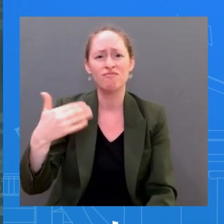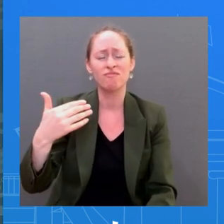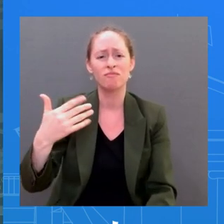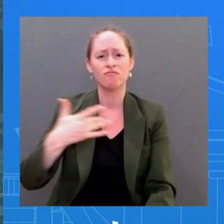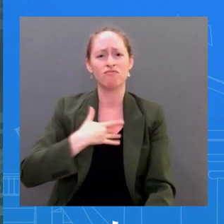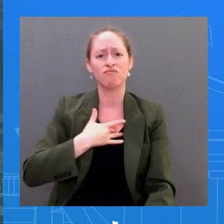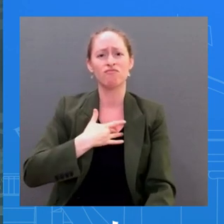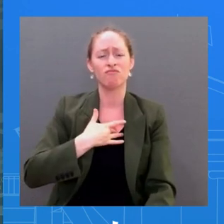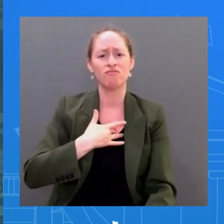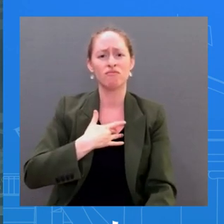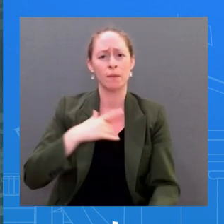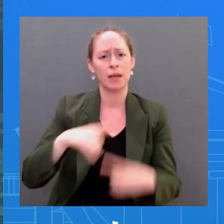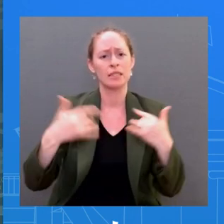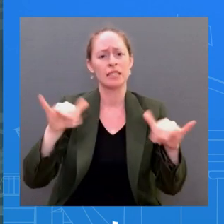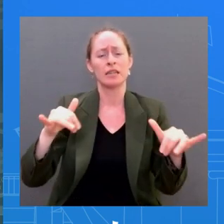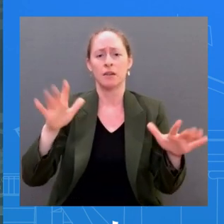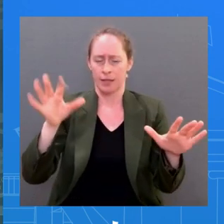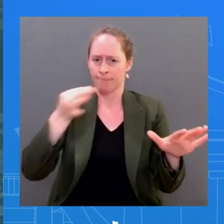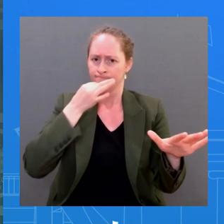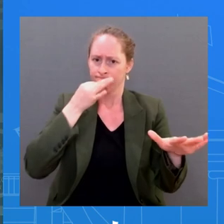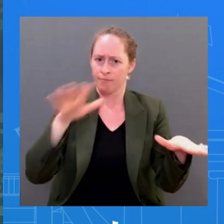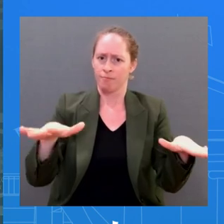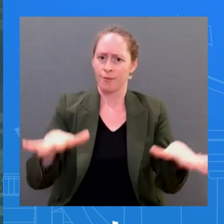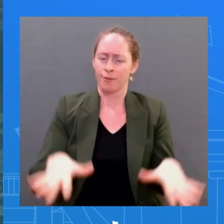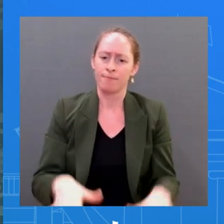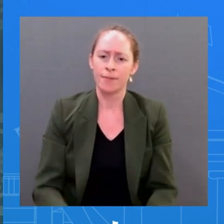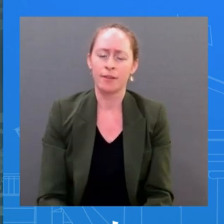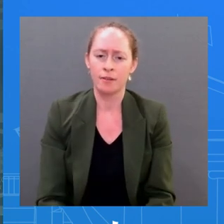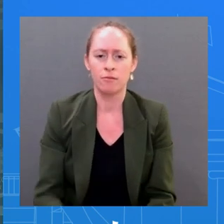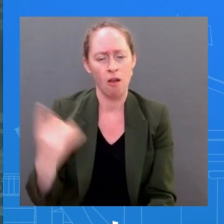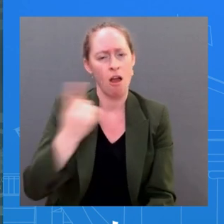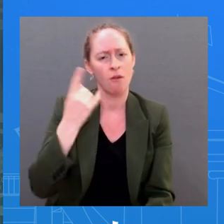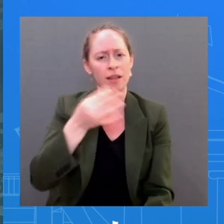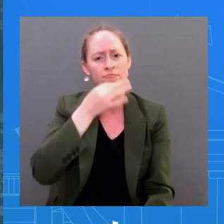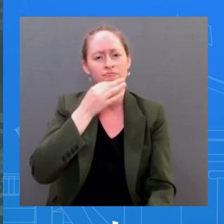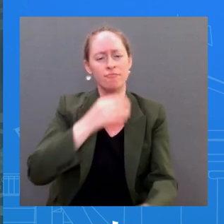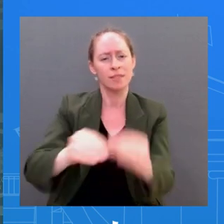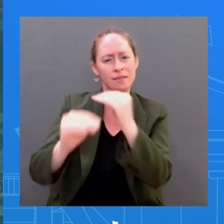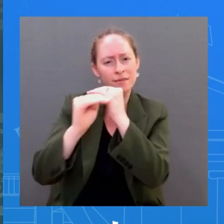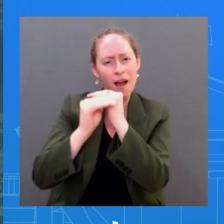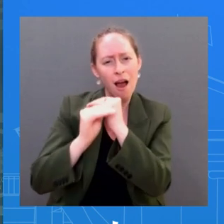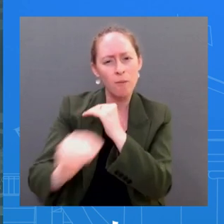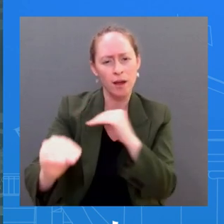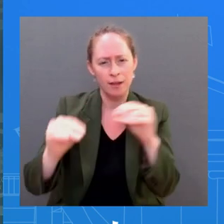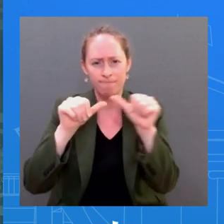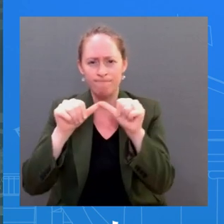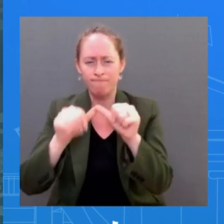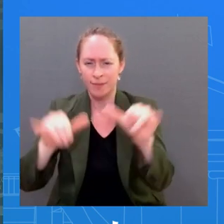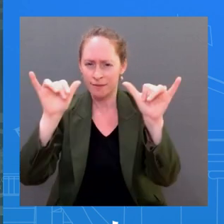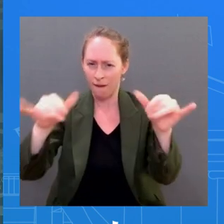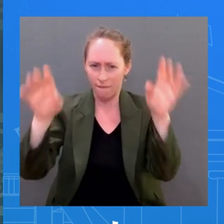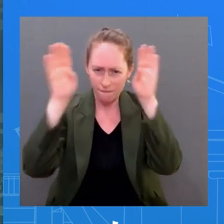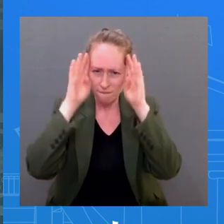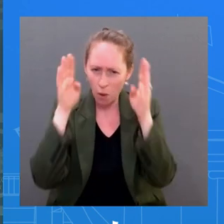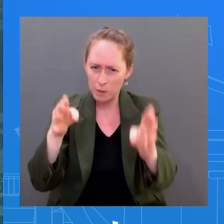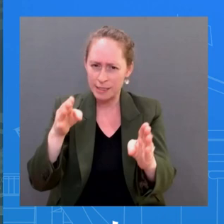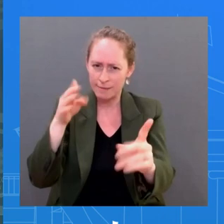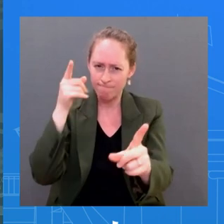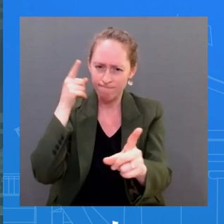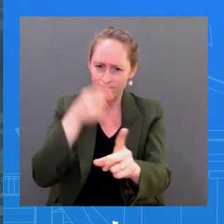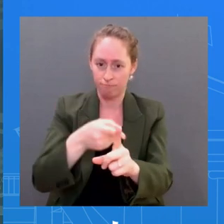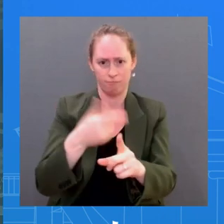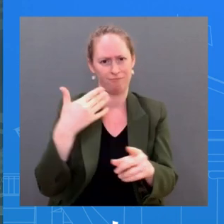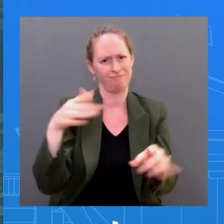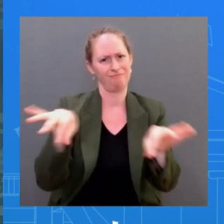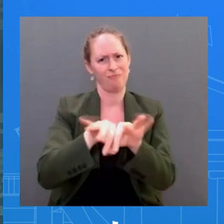and ability to step up has made him an indispensable member of the team. And joining Gwynn at the Treasury